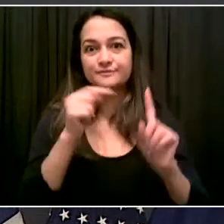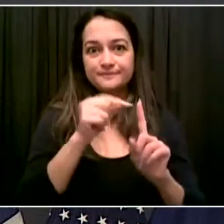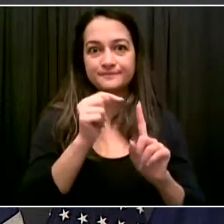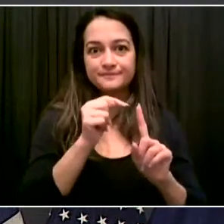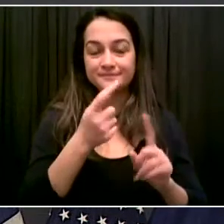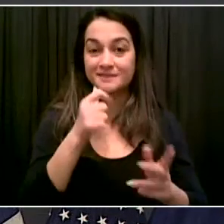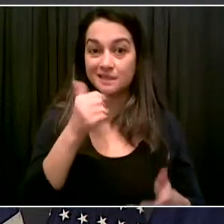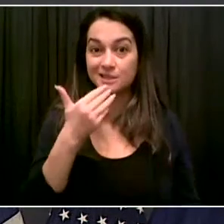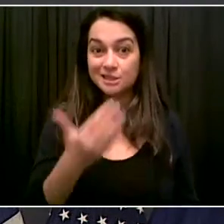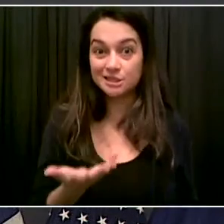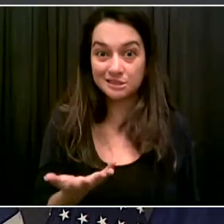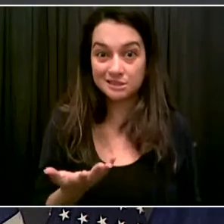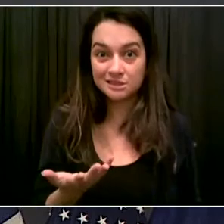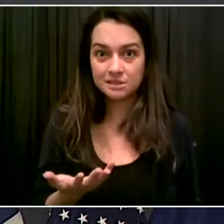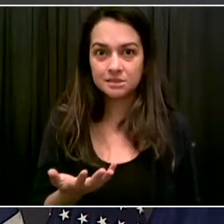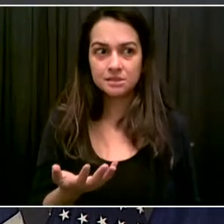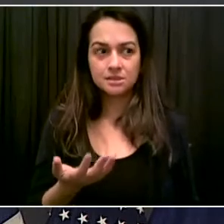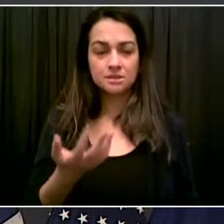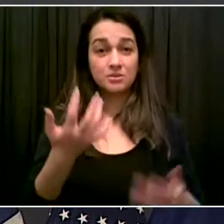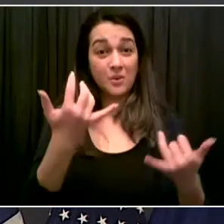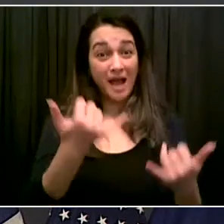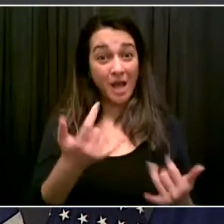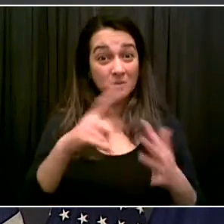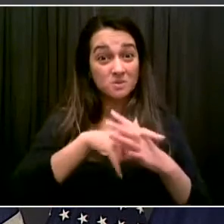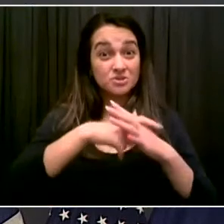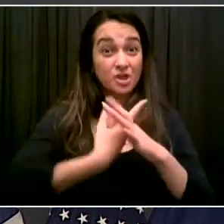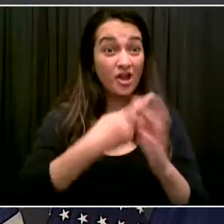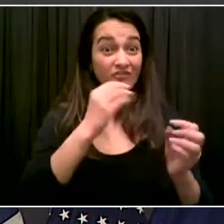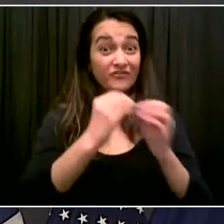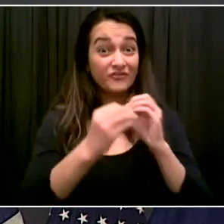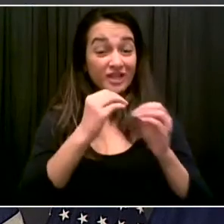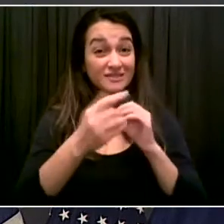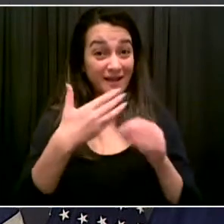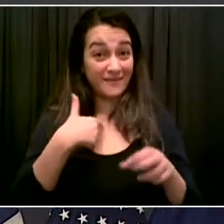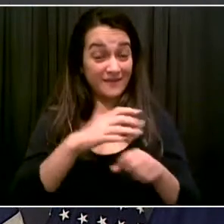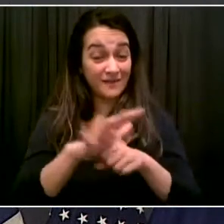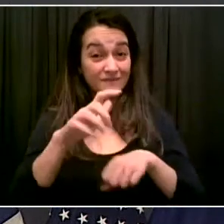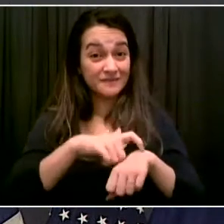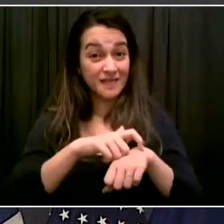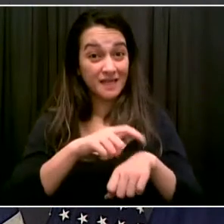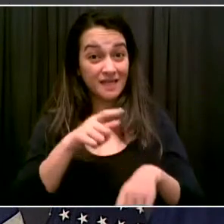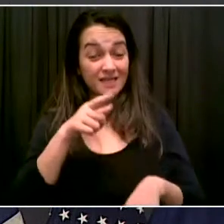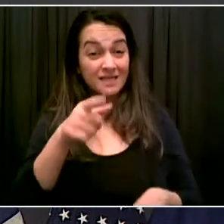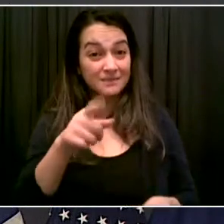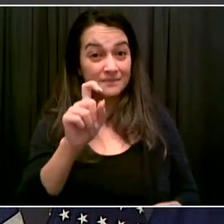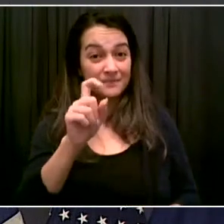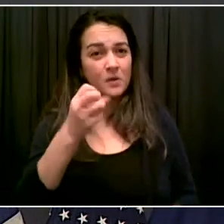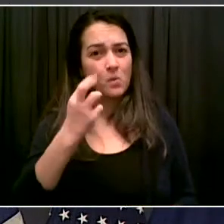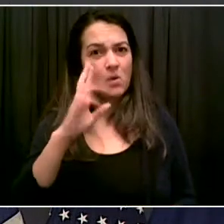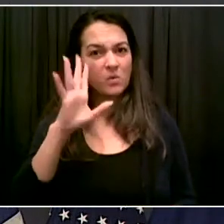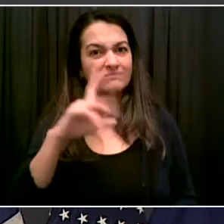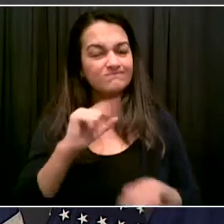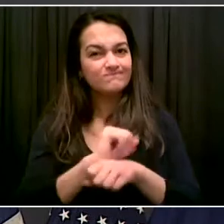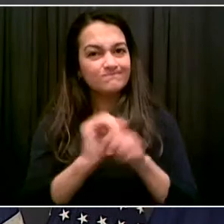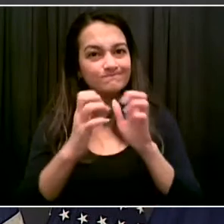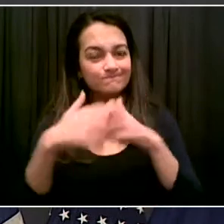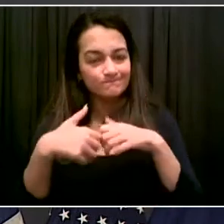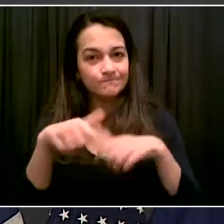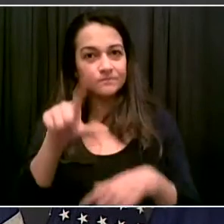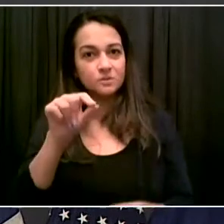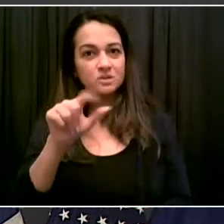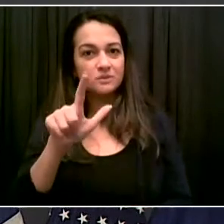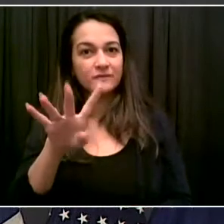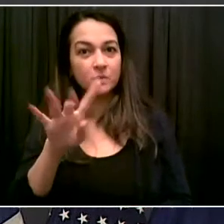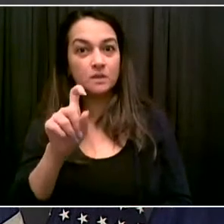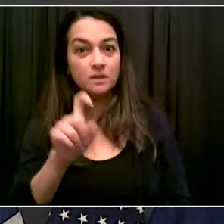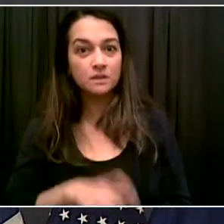talk about what you have learned working with the experts you brought in, and why it's a different reality